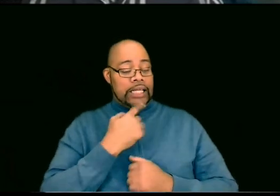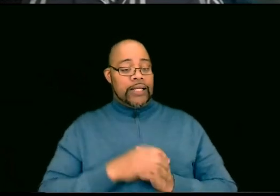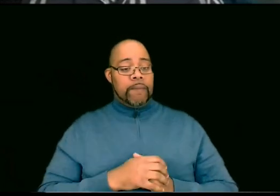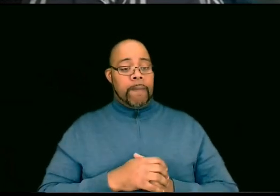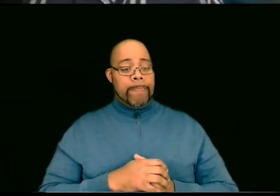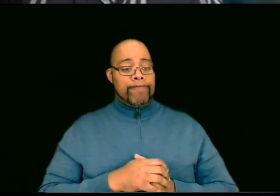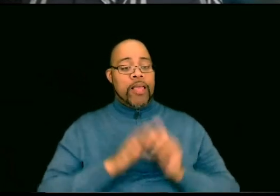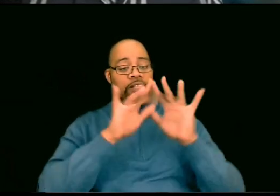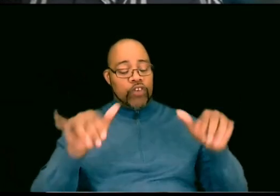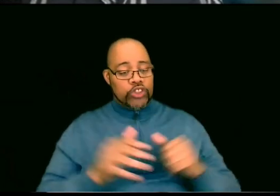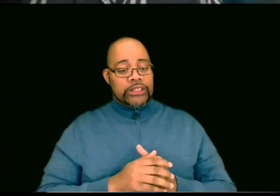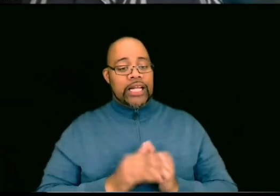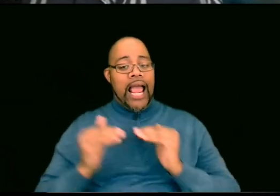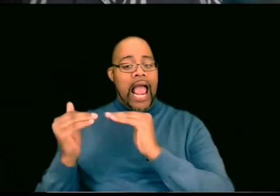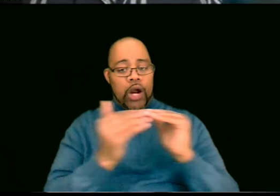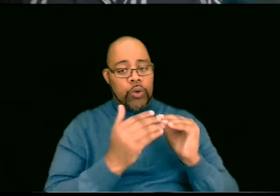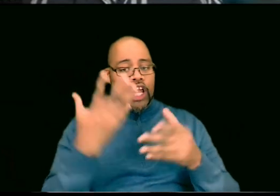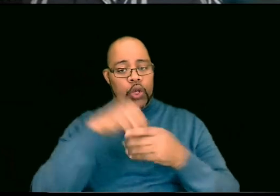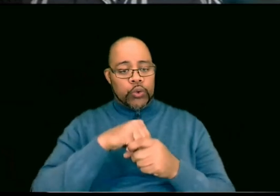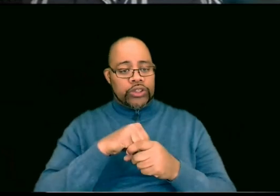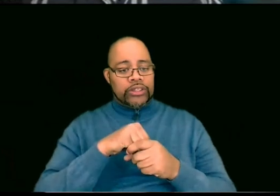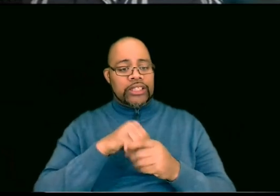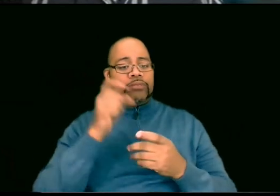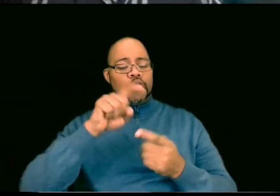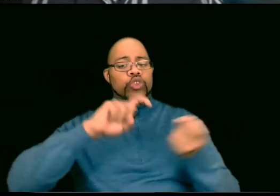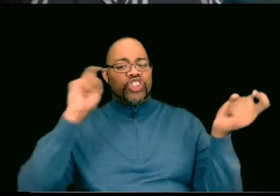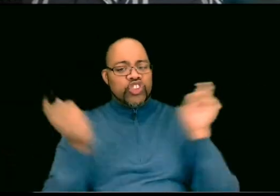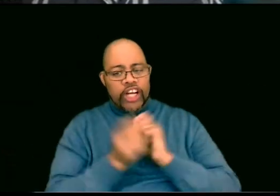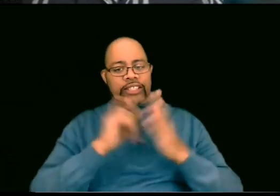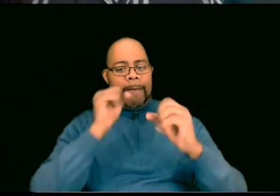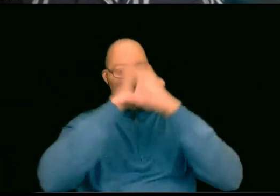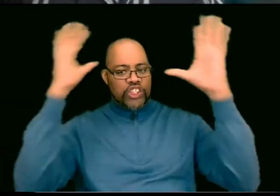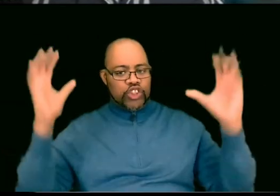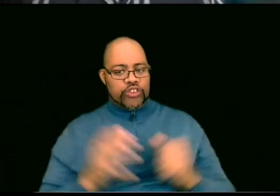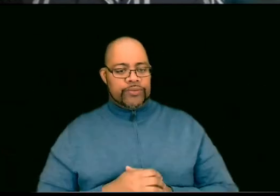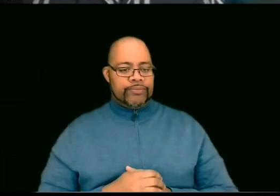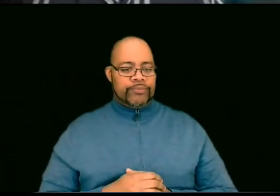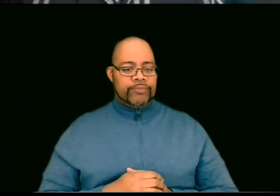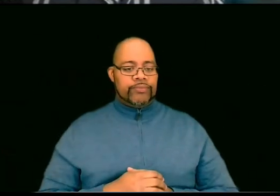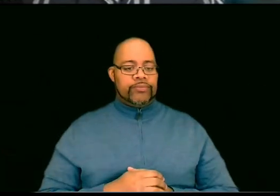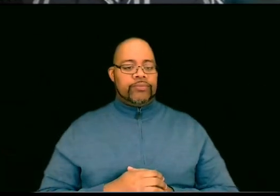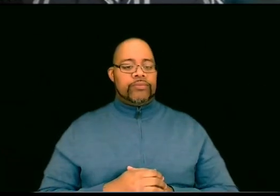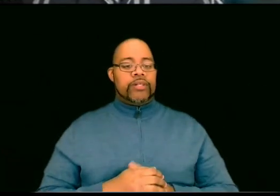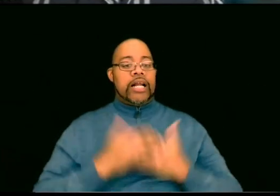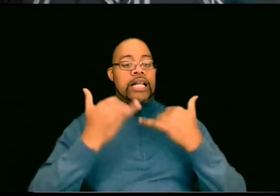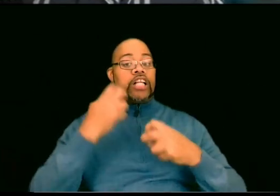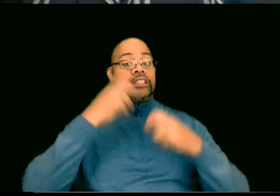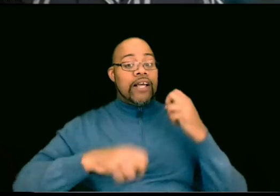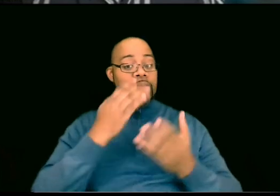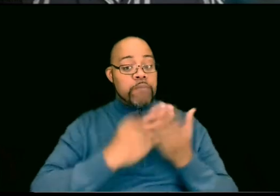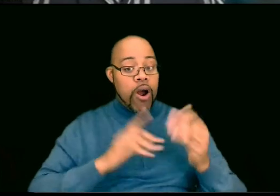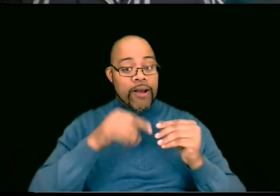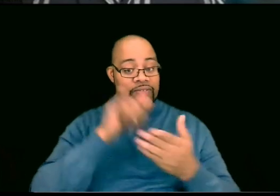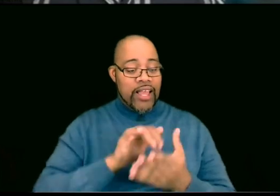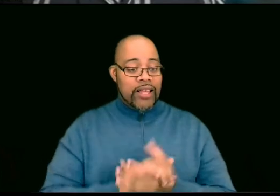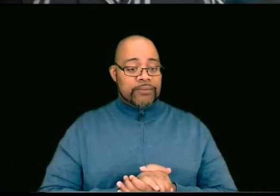would say is diversity, equity, inclusion is to change that picture. Now, the